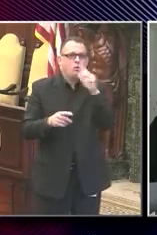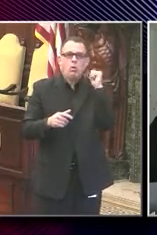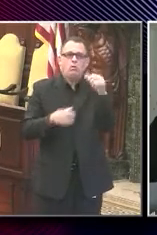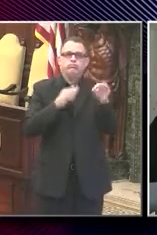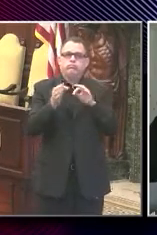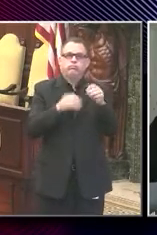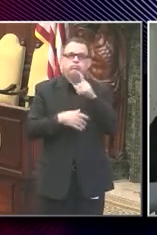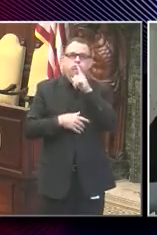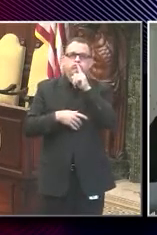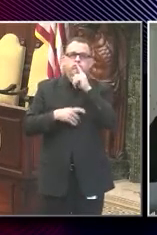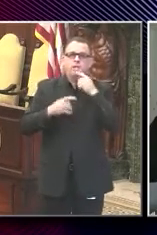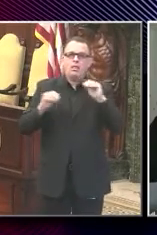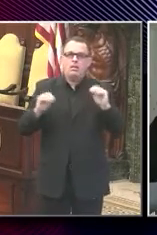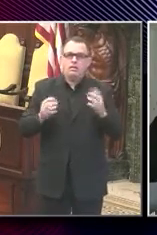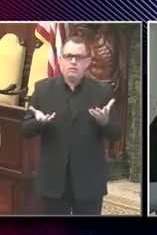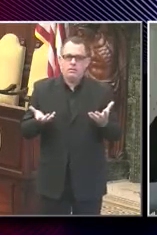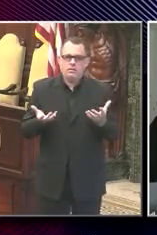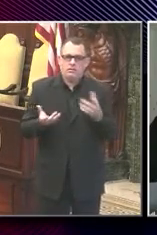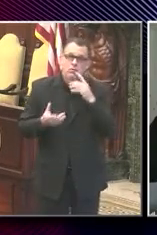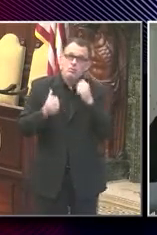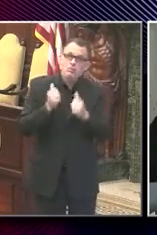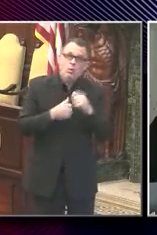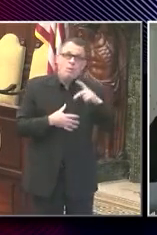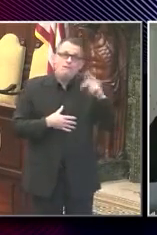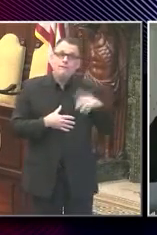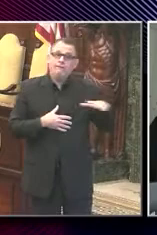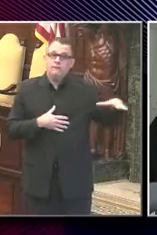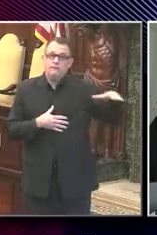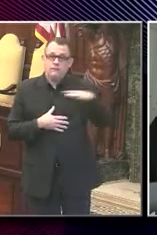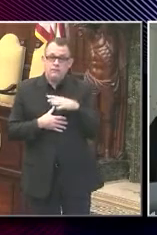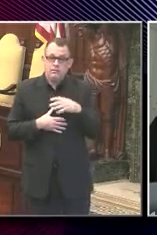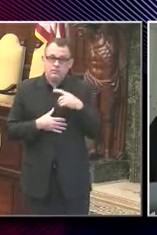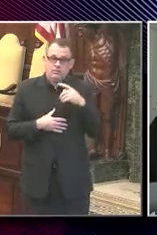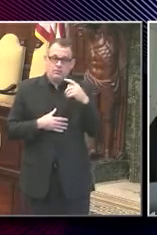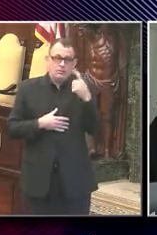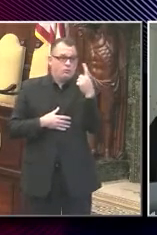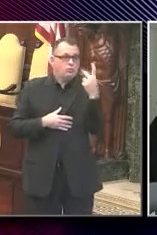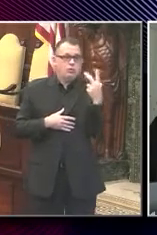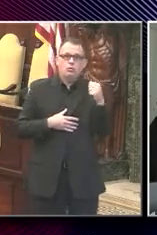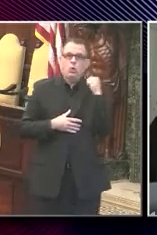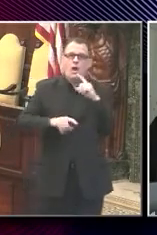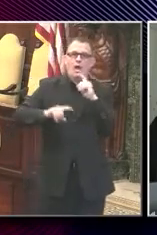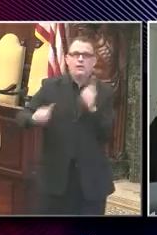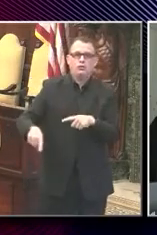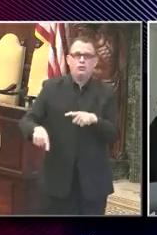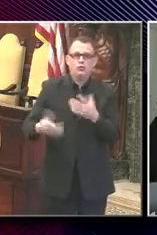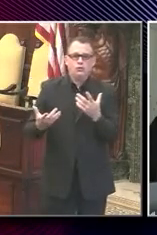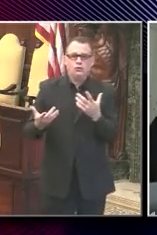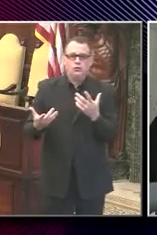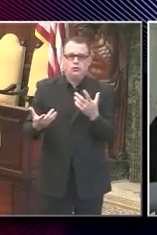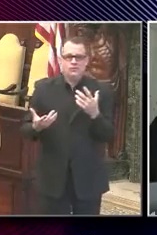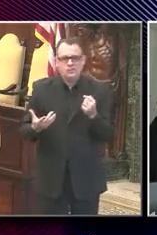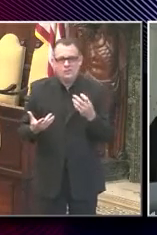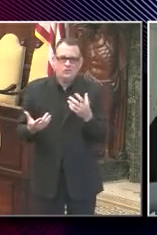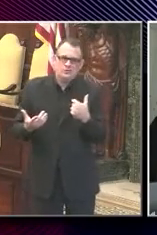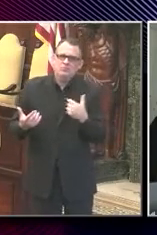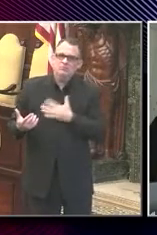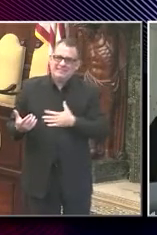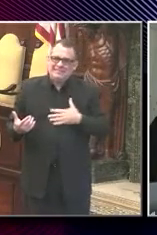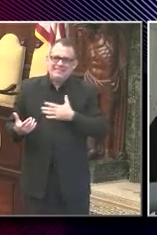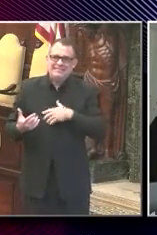most people in Philadelphia do, but about a third of people don't. So I want to ask people in Philadelphia to do 2 things to help us contain this